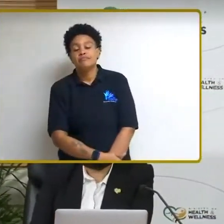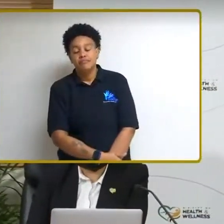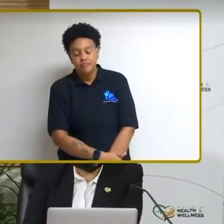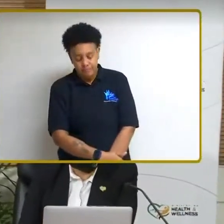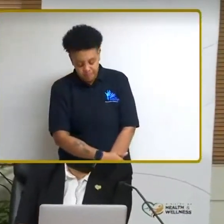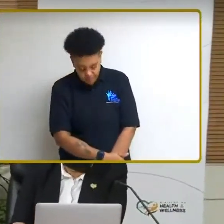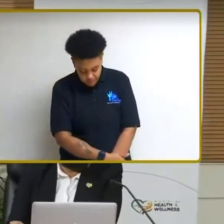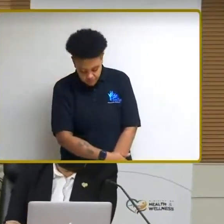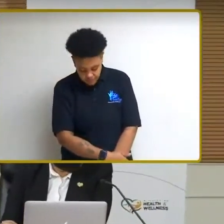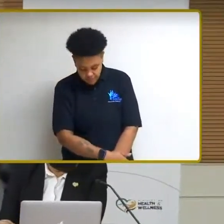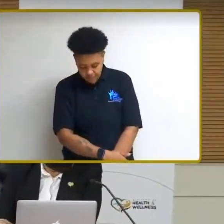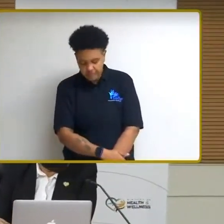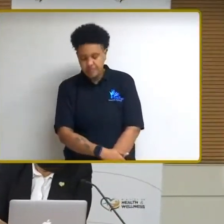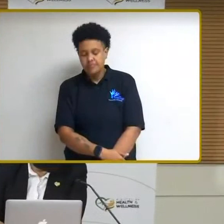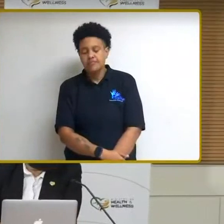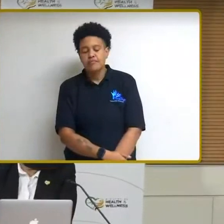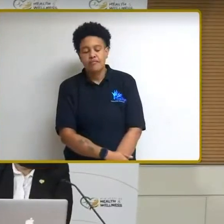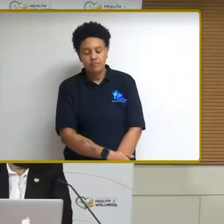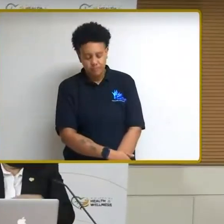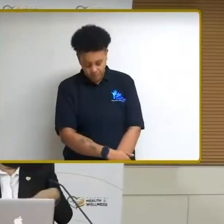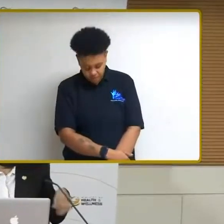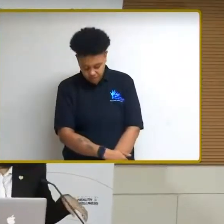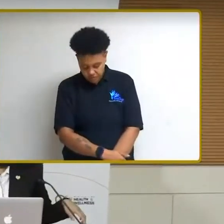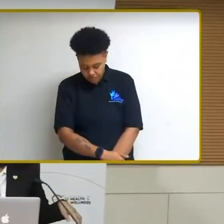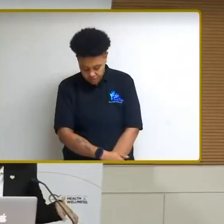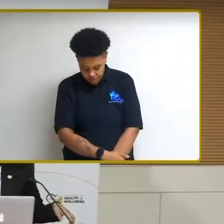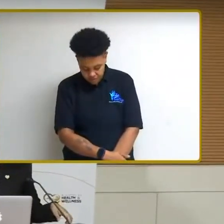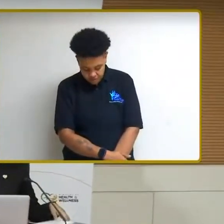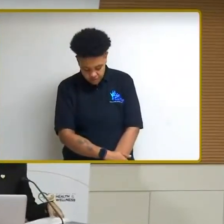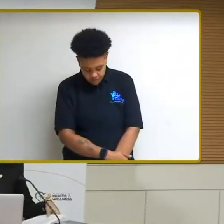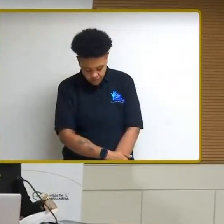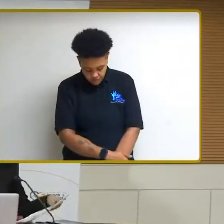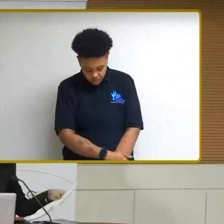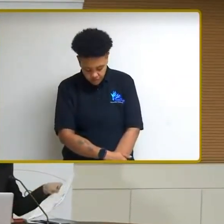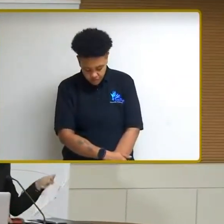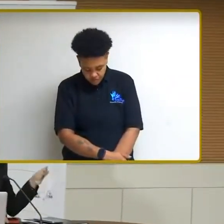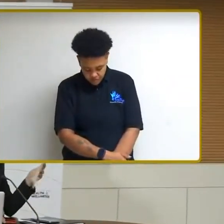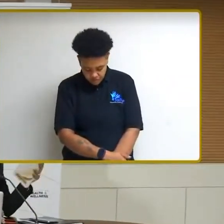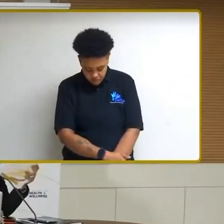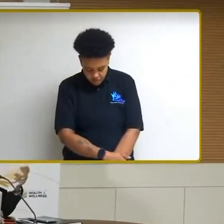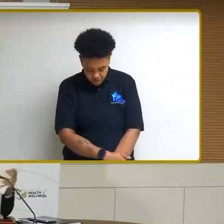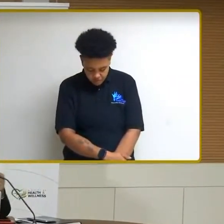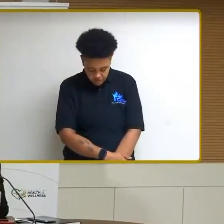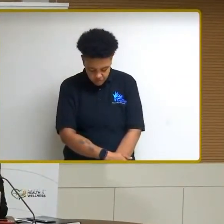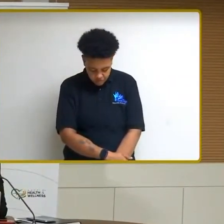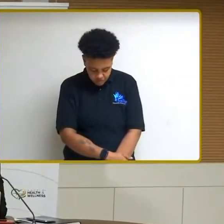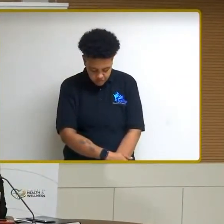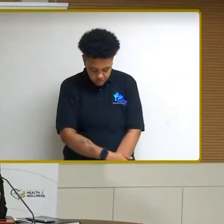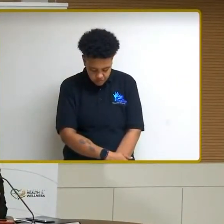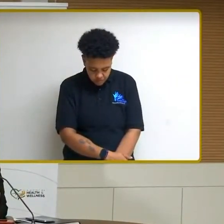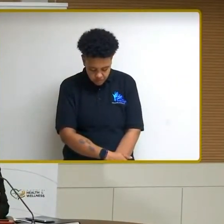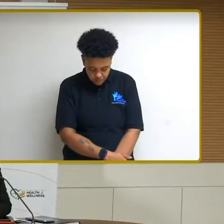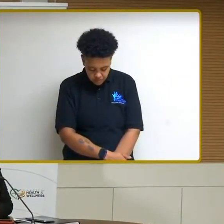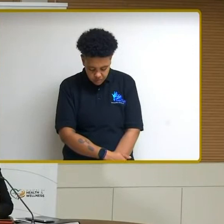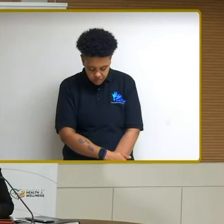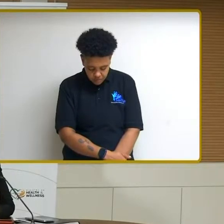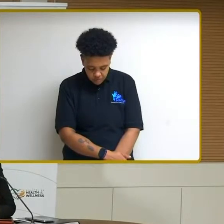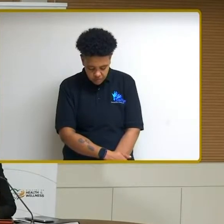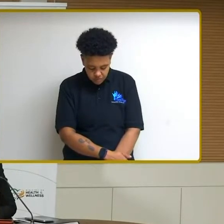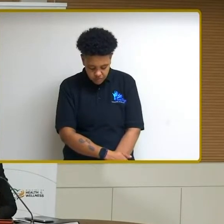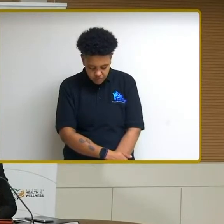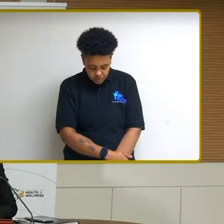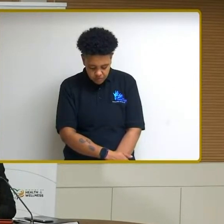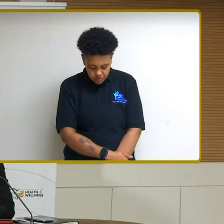Okay. Good evening, everyone. I'm Cassius Watson for Jamaica Social. Minister, there are